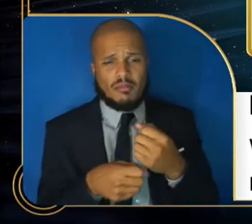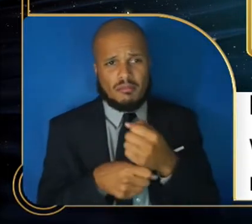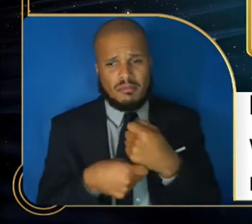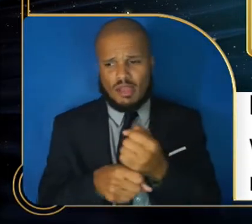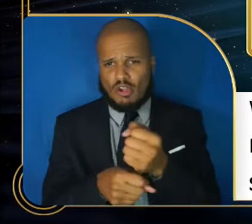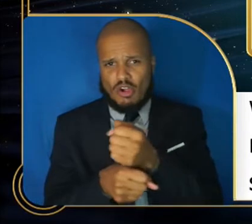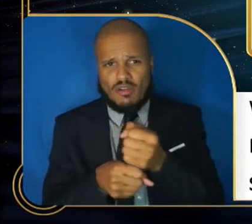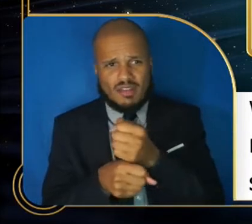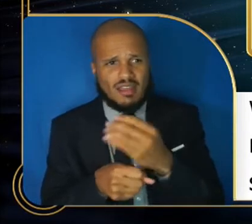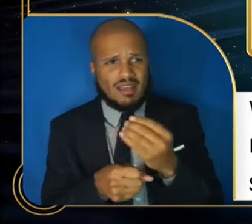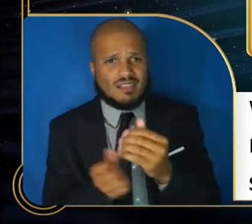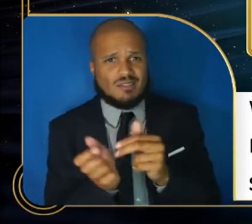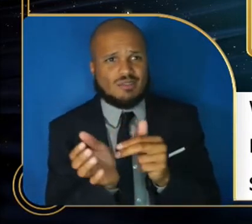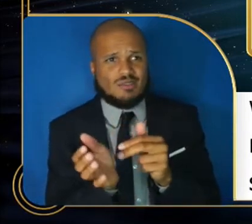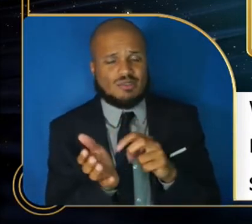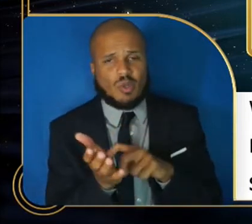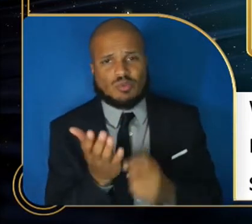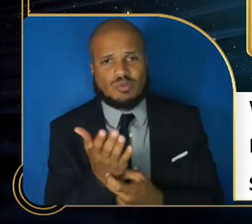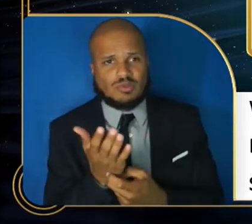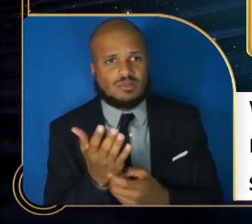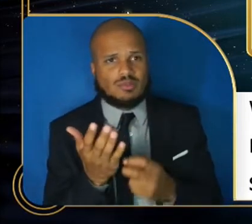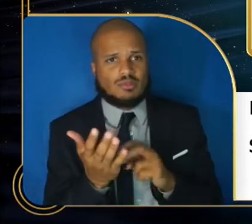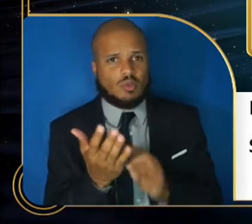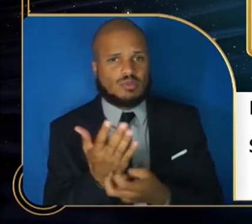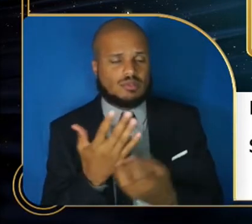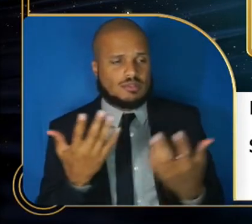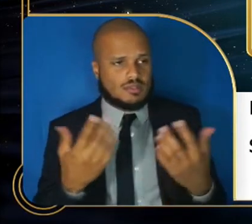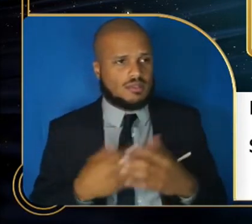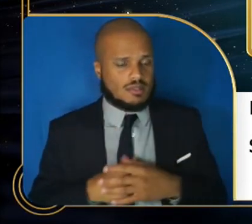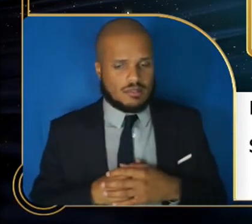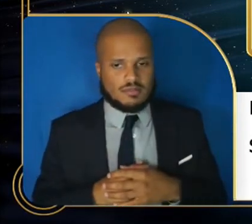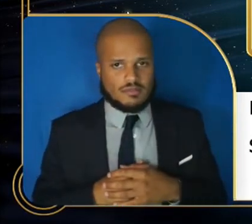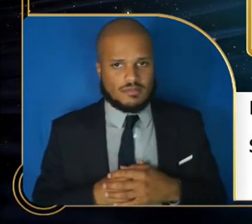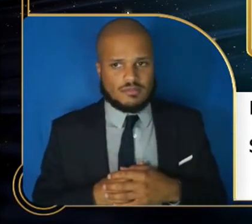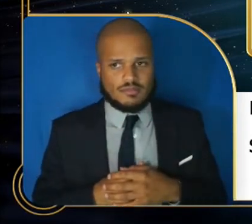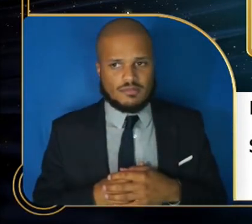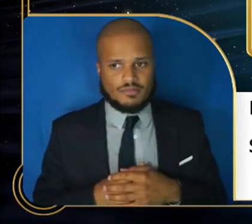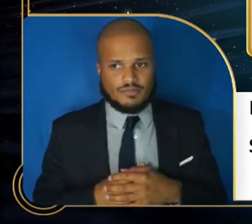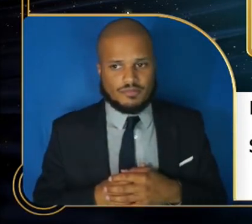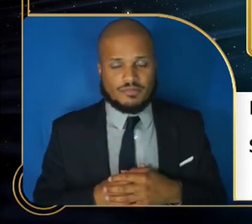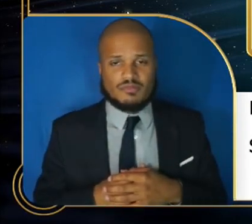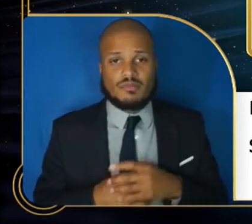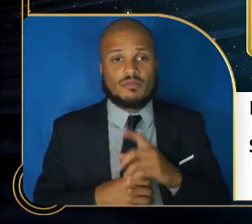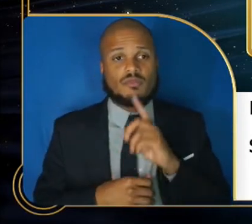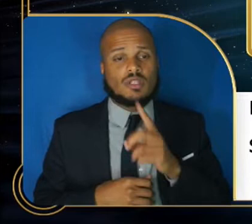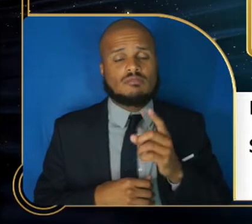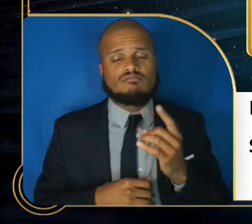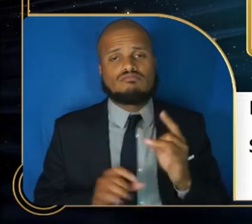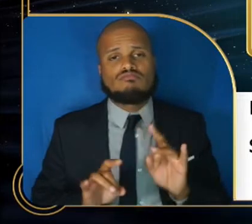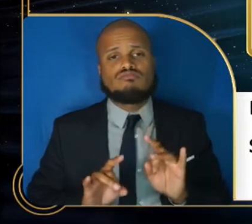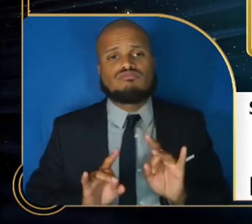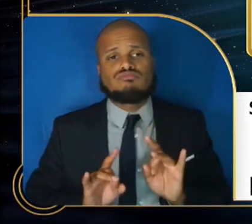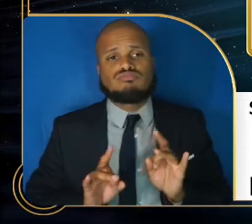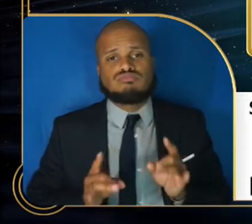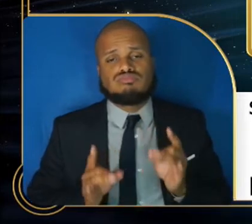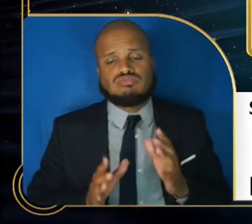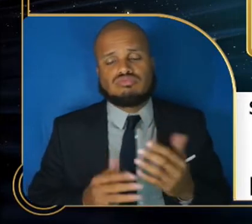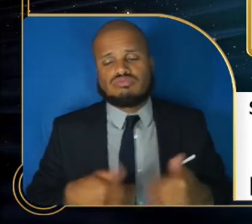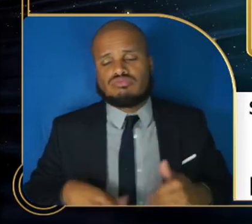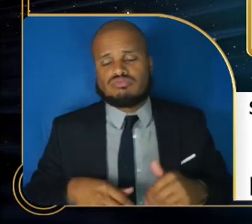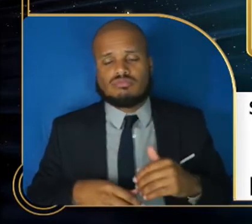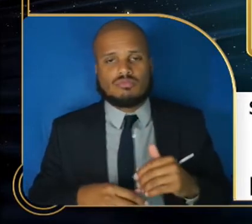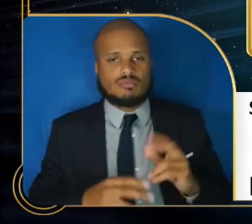independent. It's also been an incredibly professionally rewarding